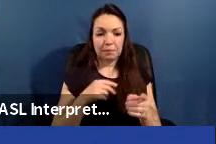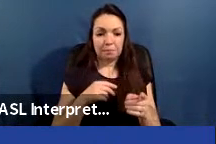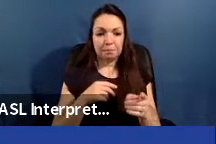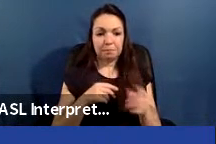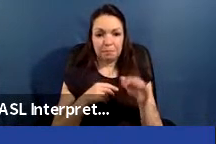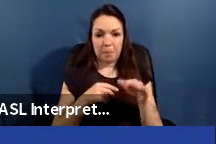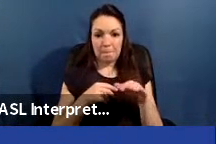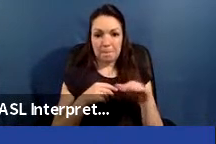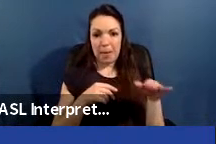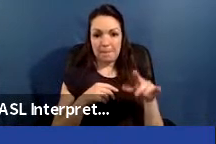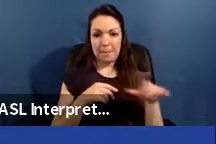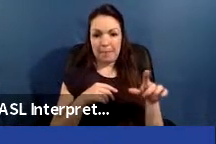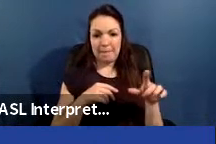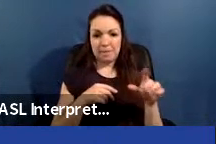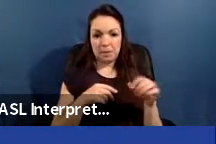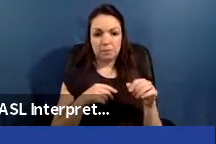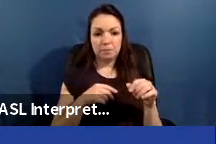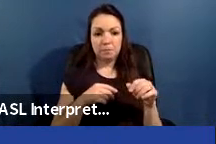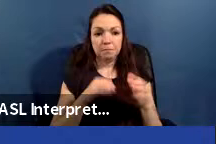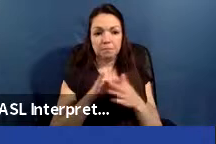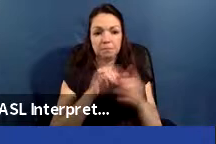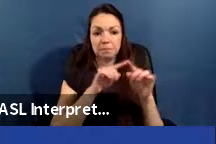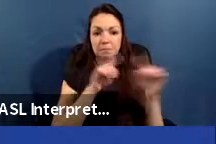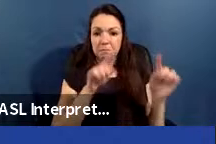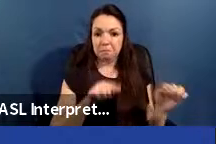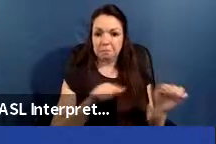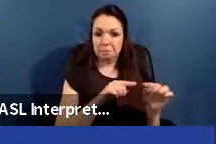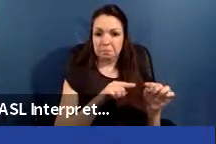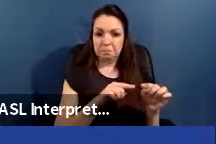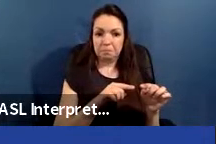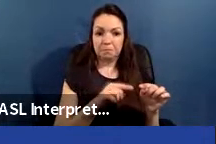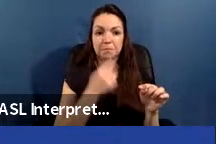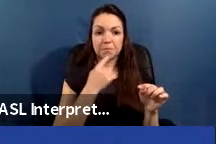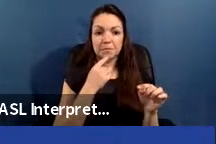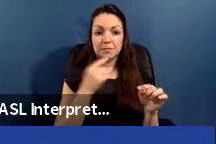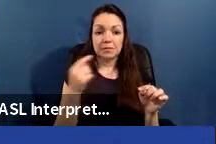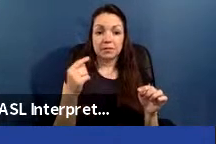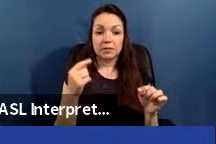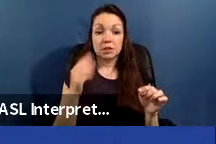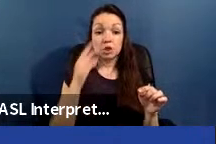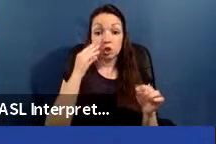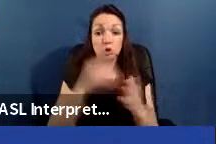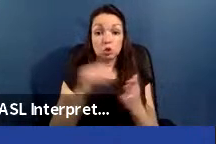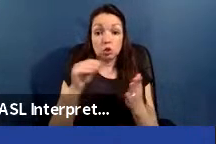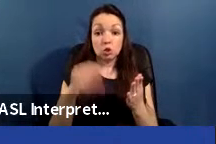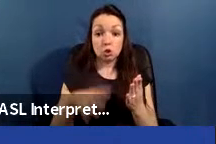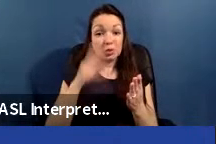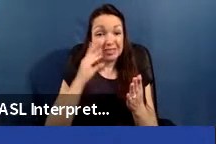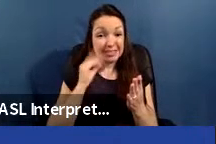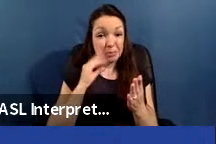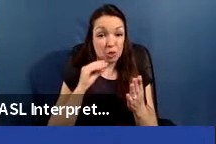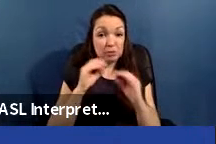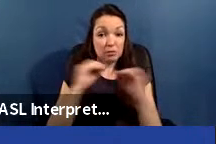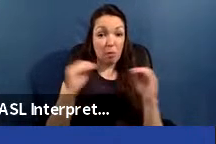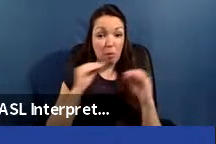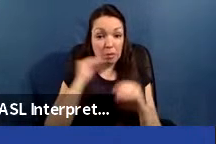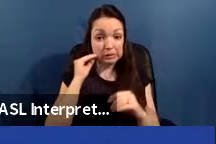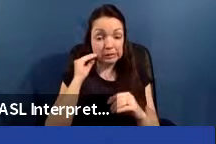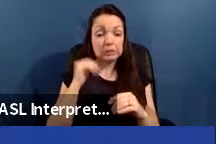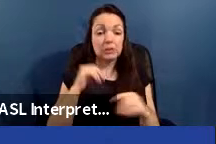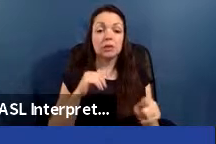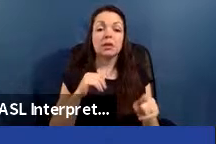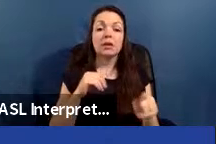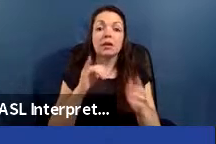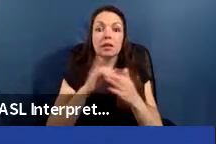left, this dashed box here, highlighting students experiencing homelessness. This is a factor, an indicator that was added based